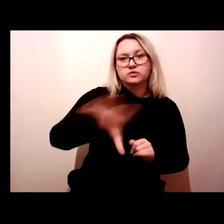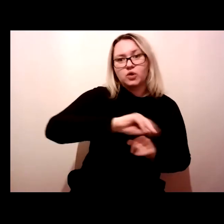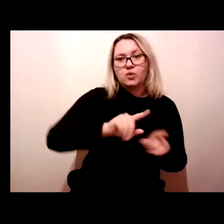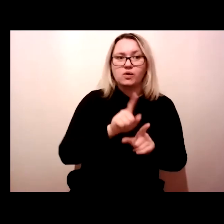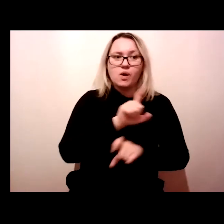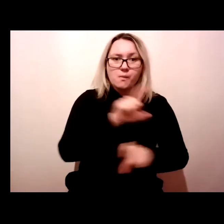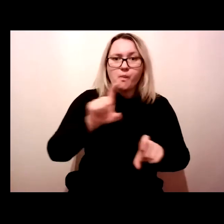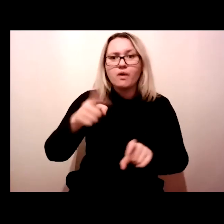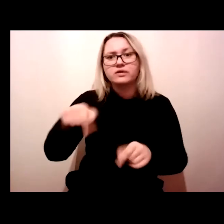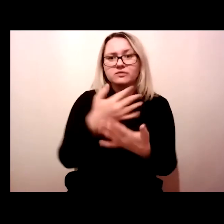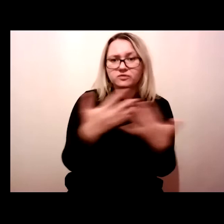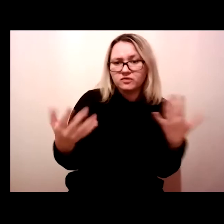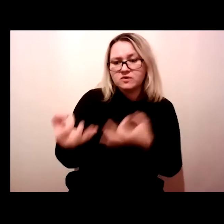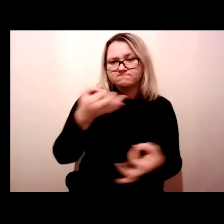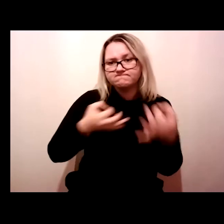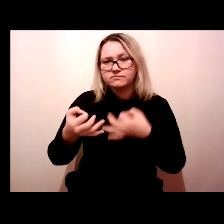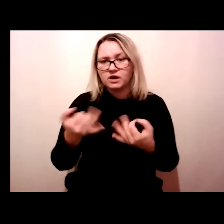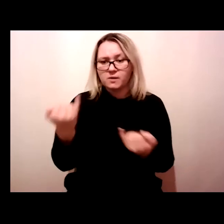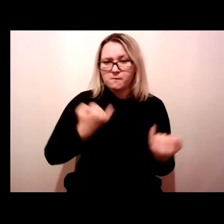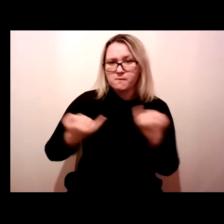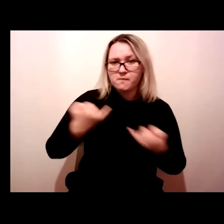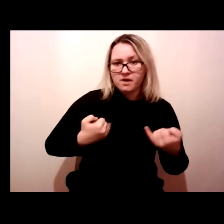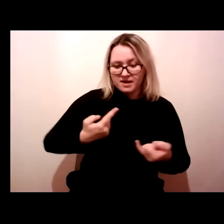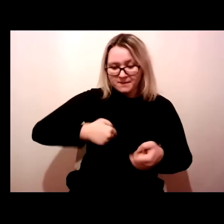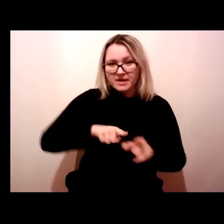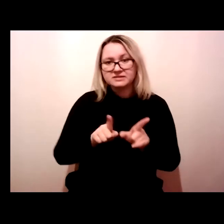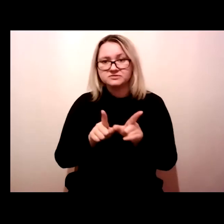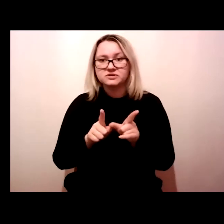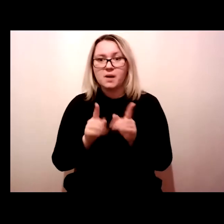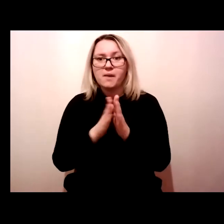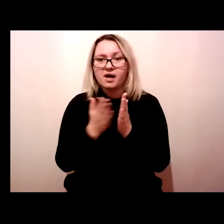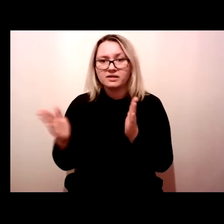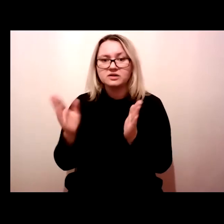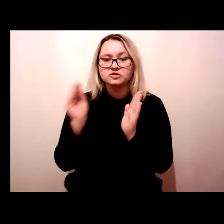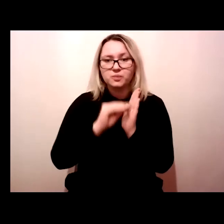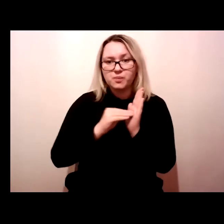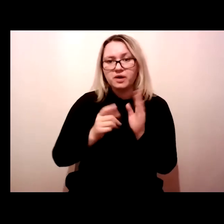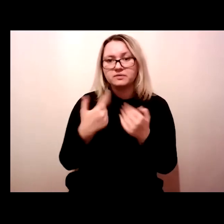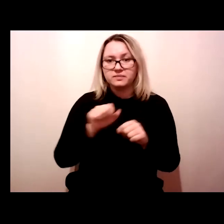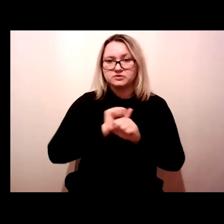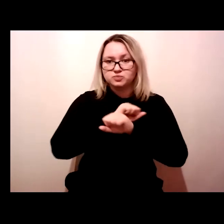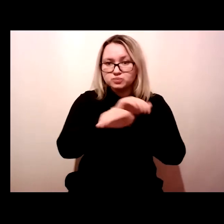mokyklų. we received Esam negative ir feedback leidinį from some parengę, of the kurį schools. išsiuntėm We have